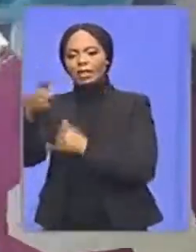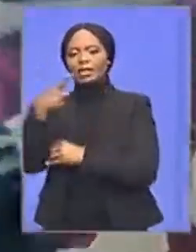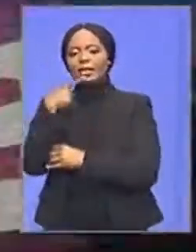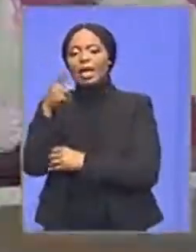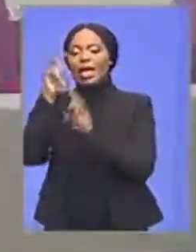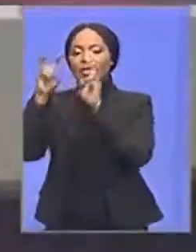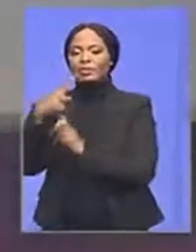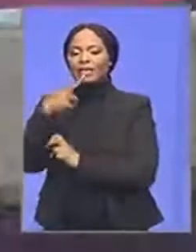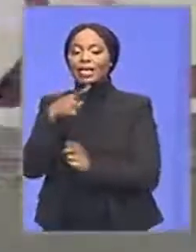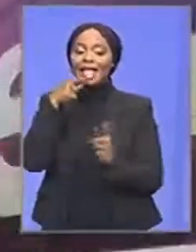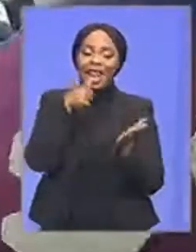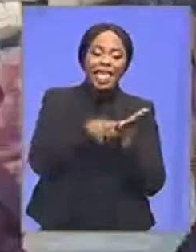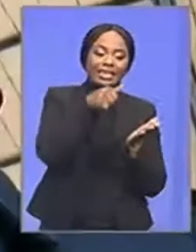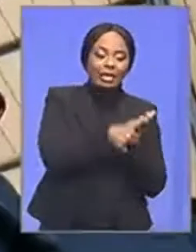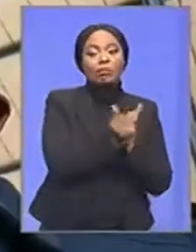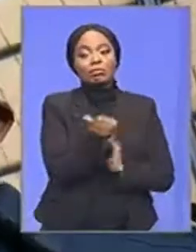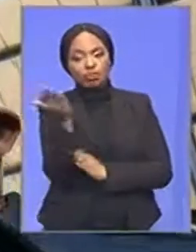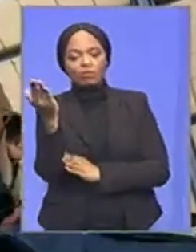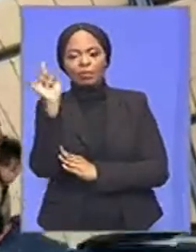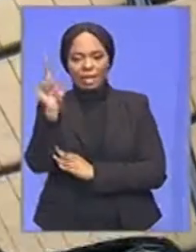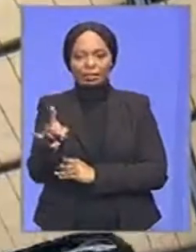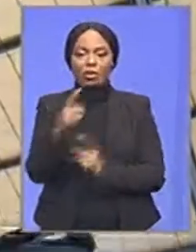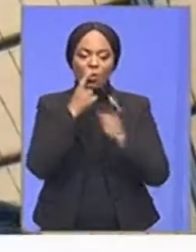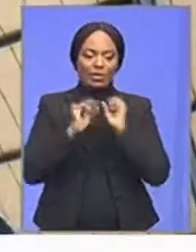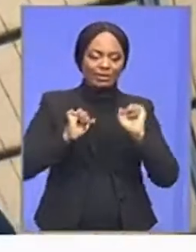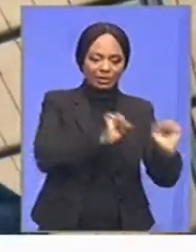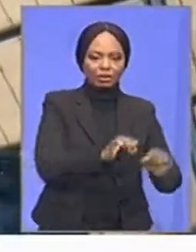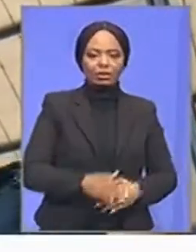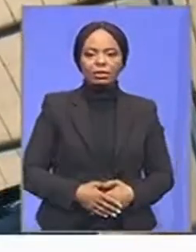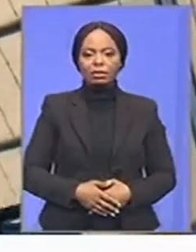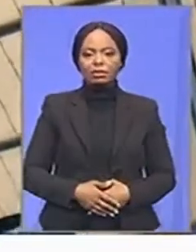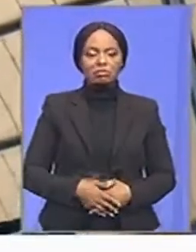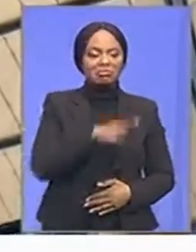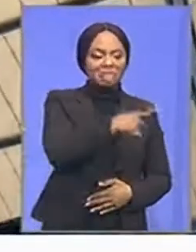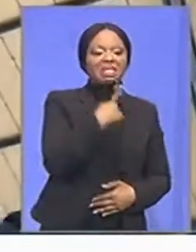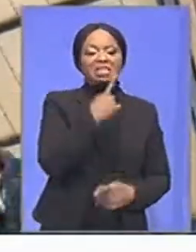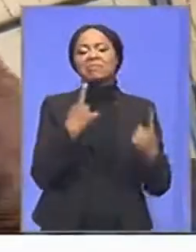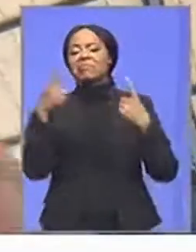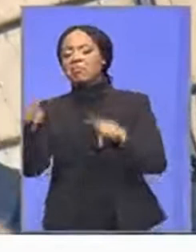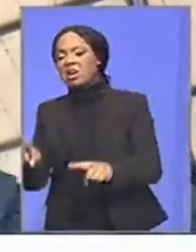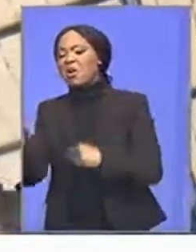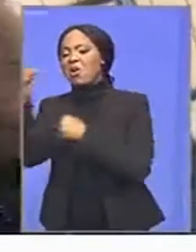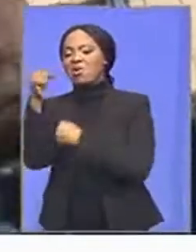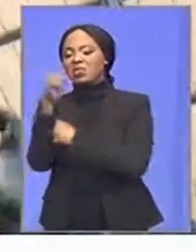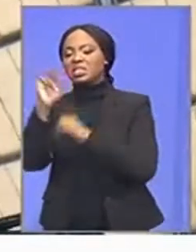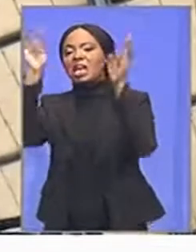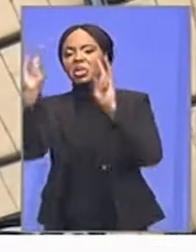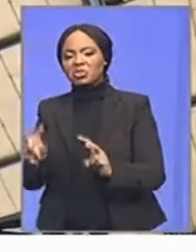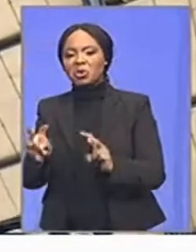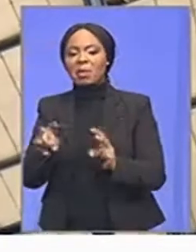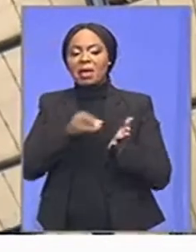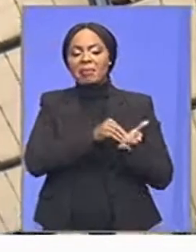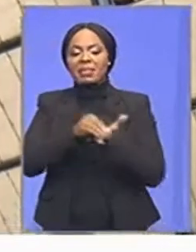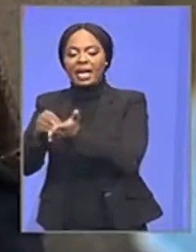fase memorandumong officer how re we coming to Megawatt Park we going to be bringing this re bana le bana